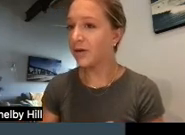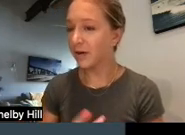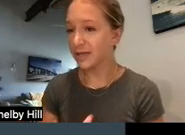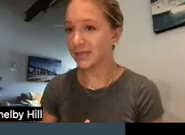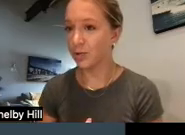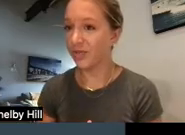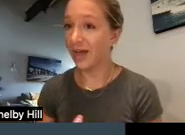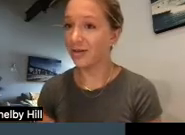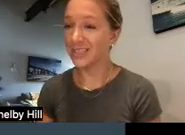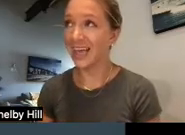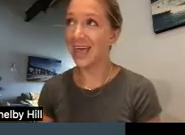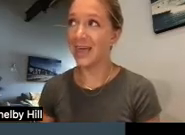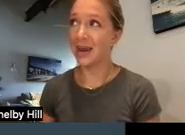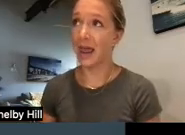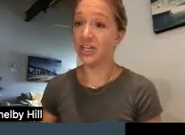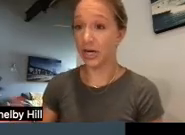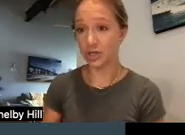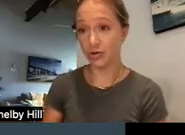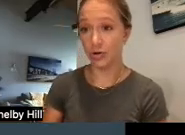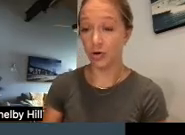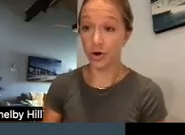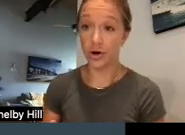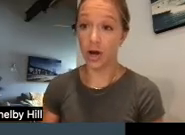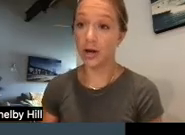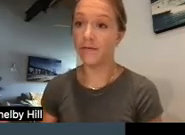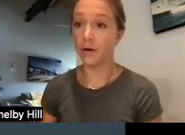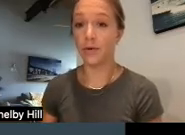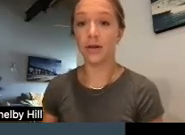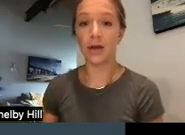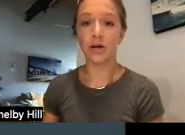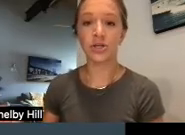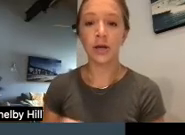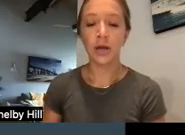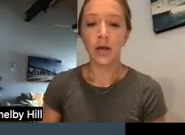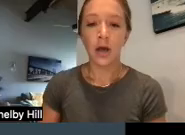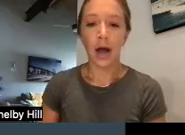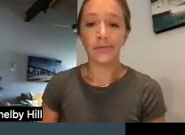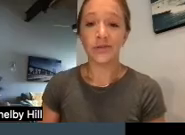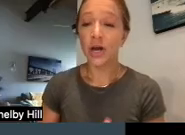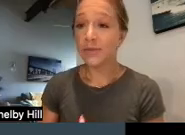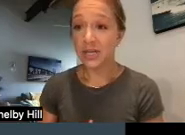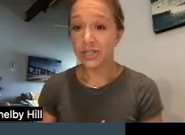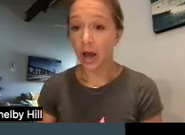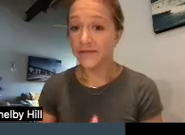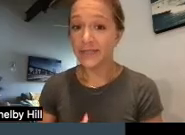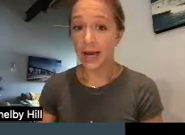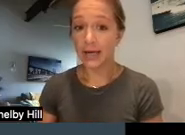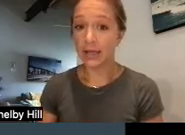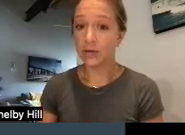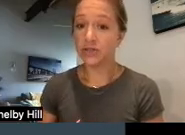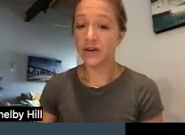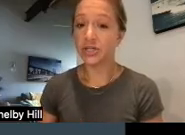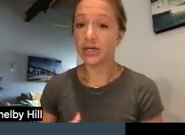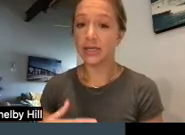but I bet you never considered what that looks like in a gestural or non-verbal language. So documentation of